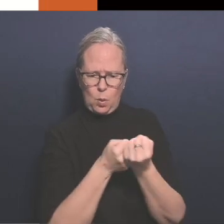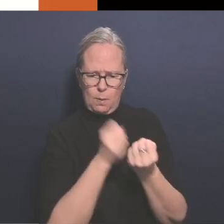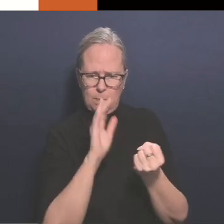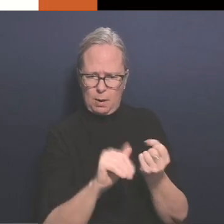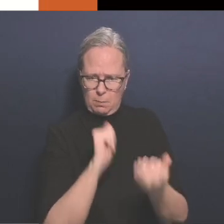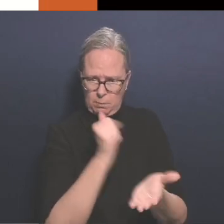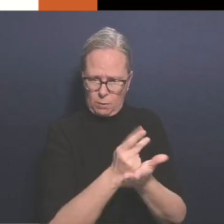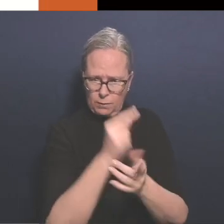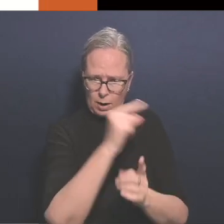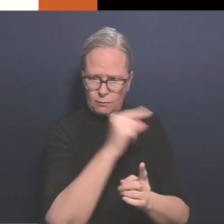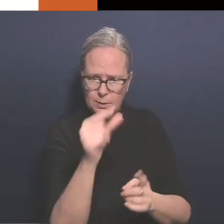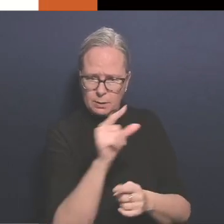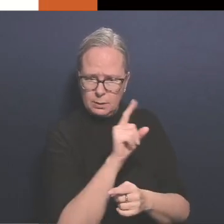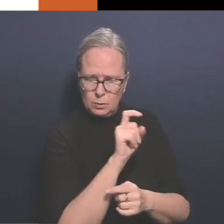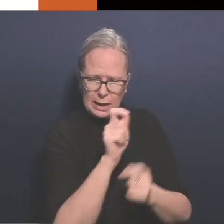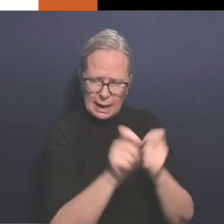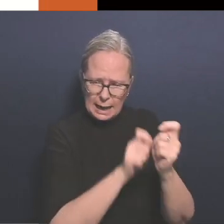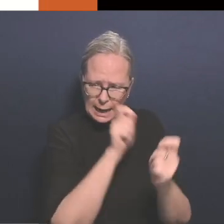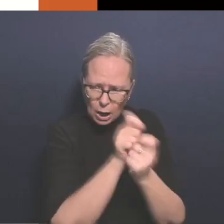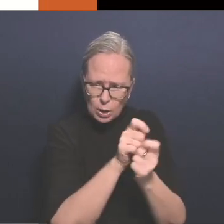very kind of ambiguous